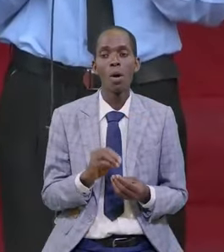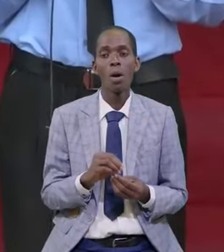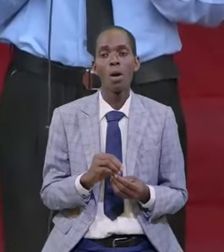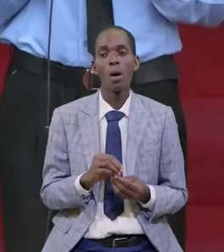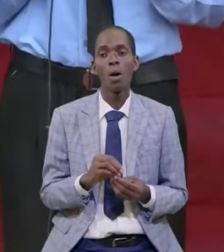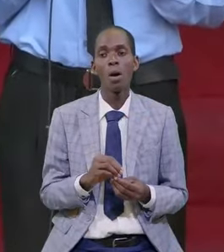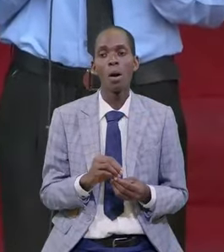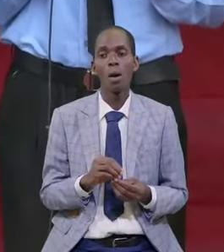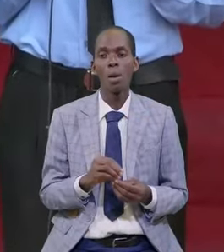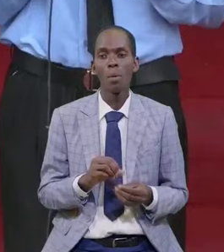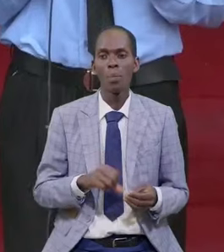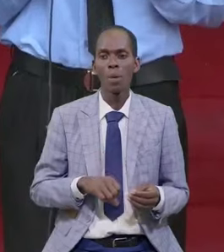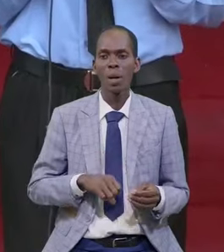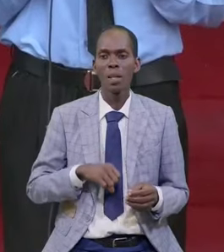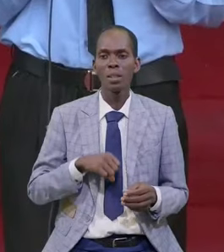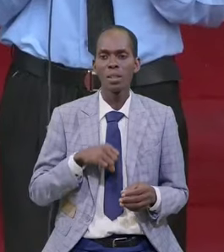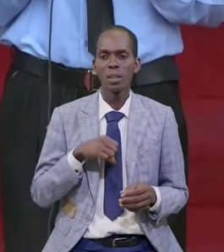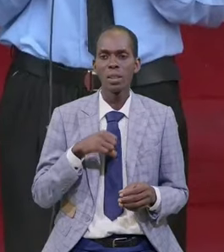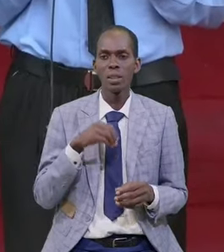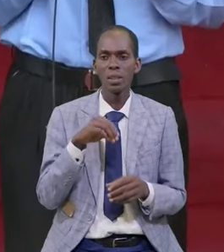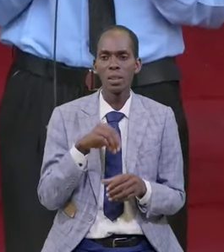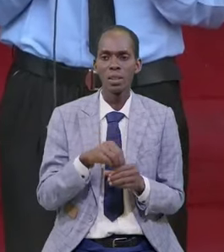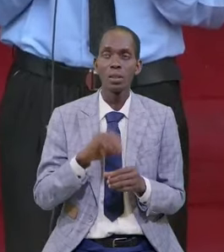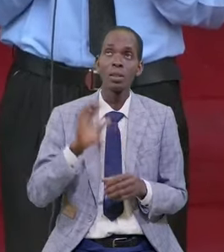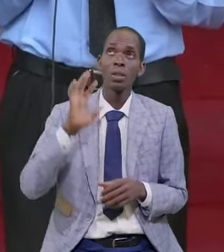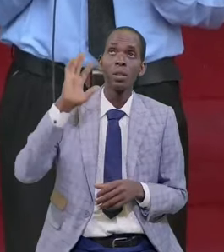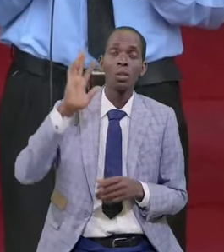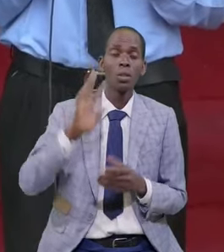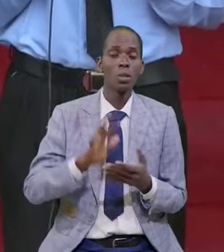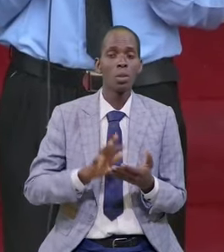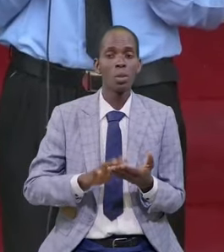Lord bright is his